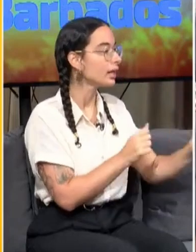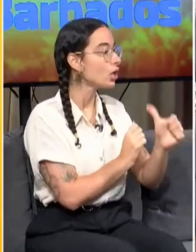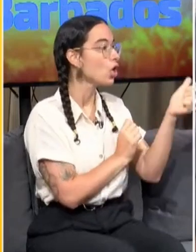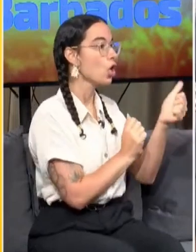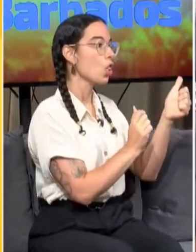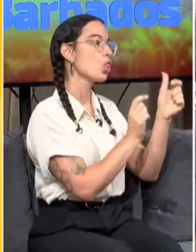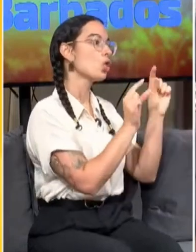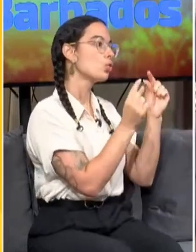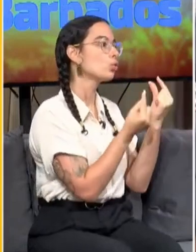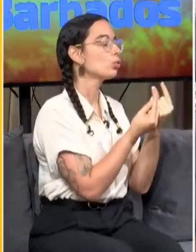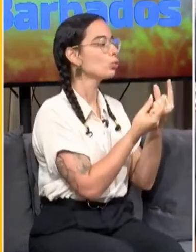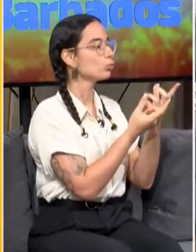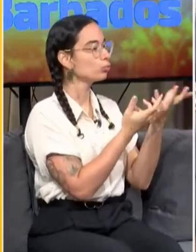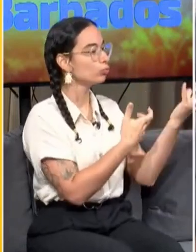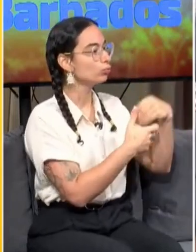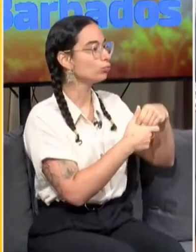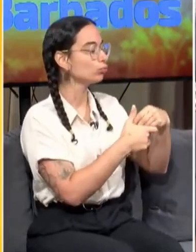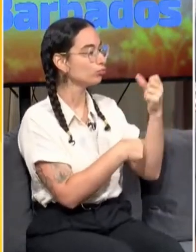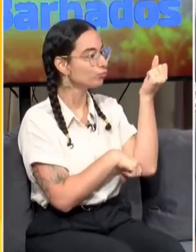fight?